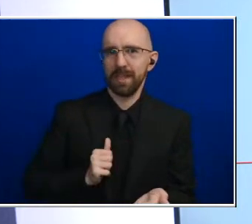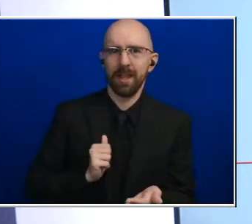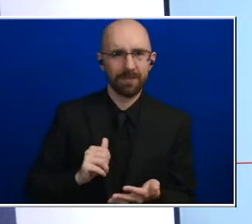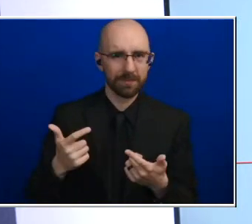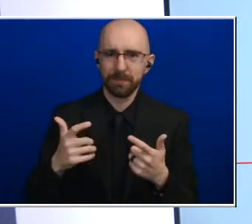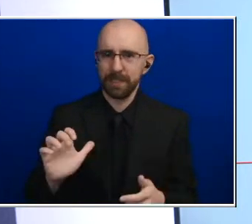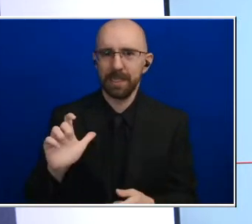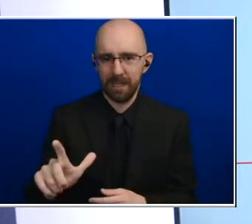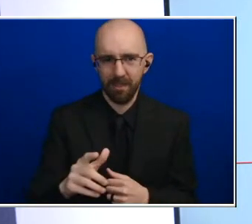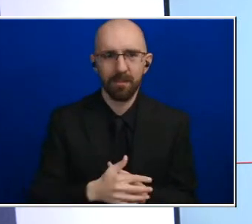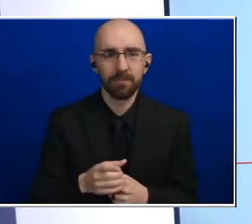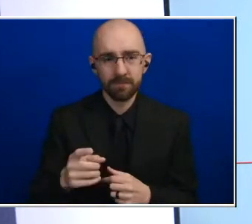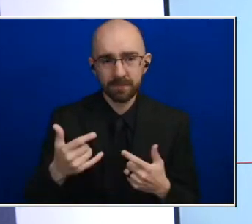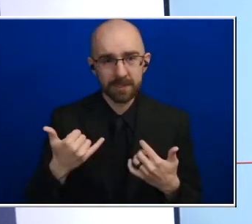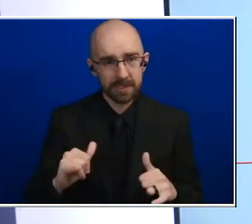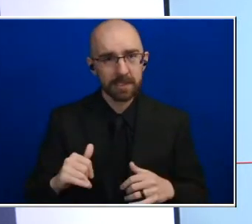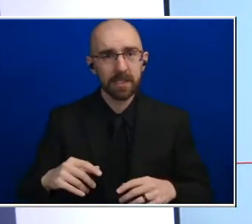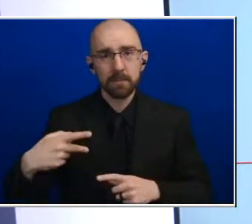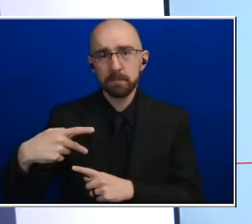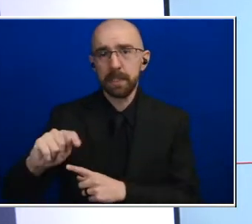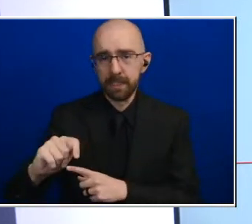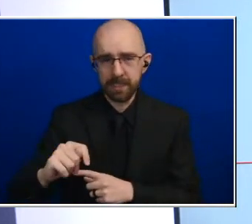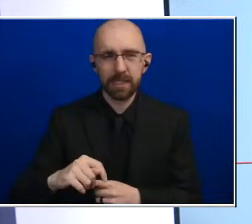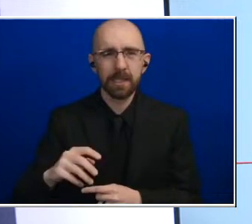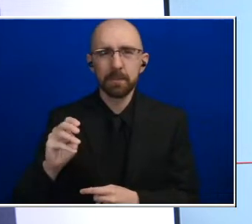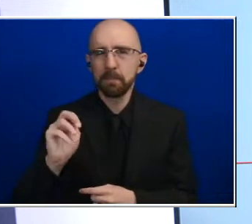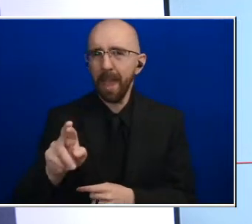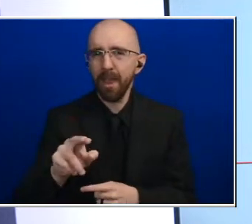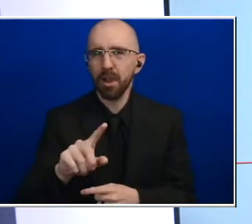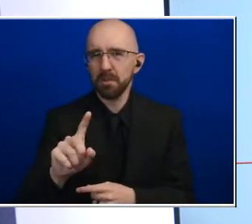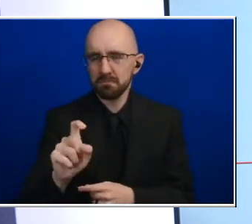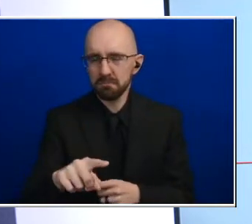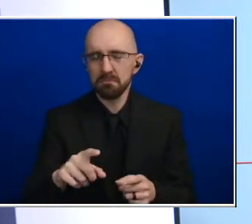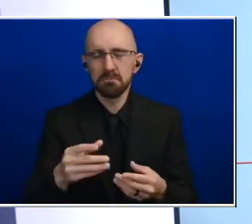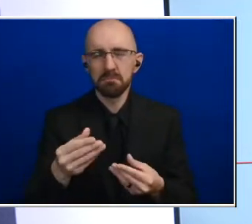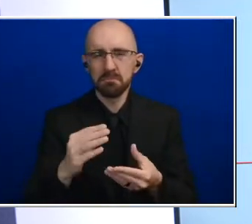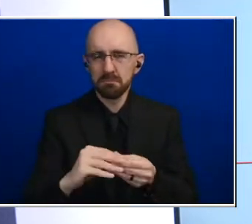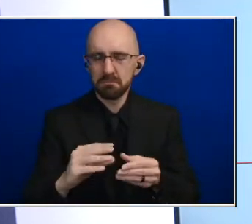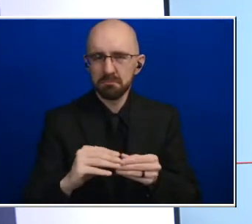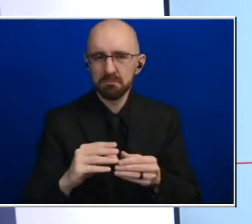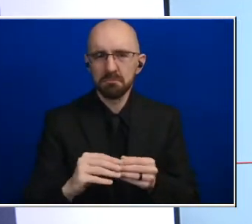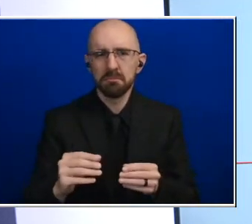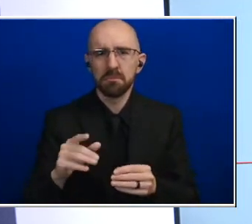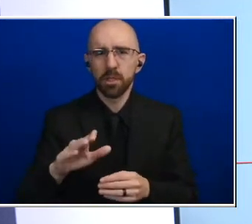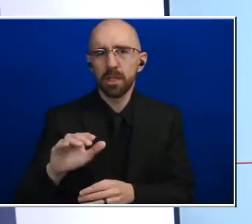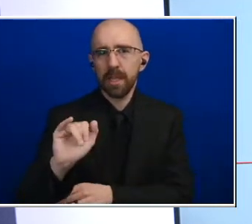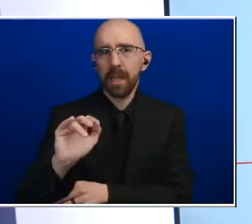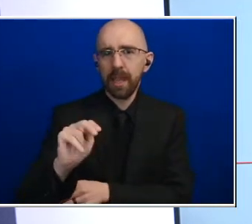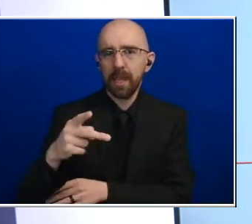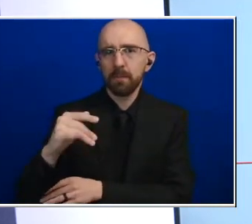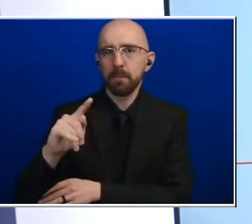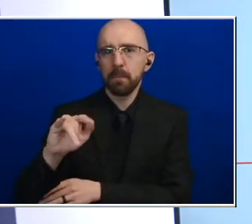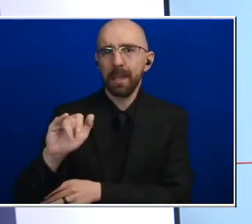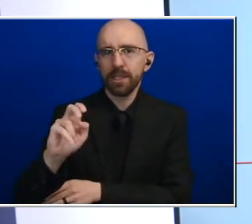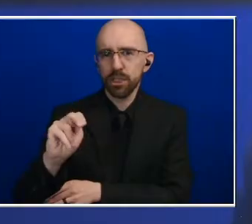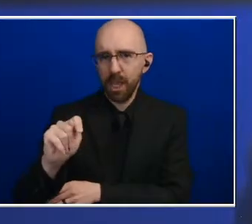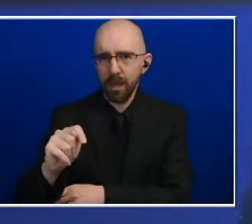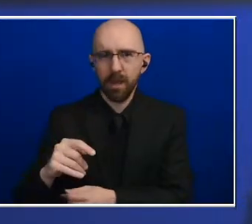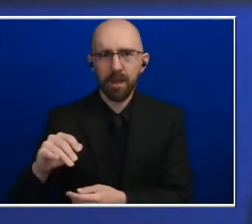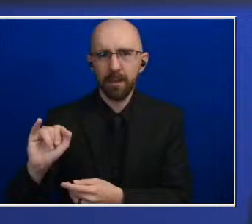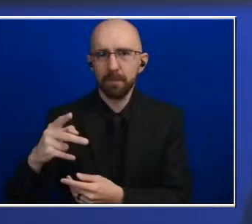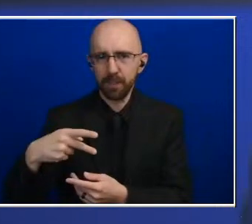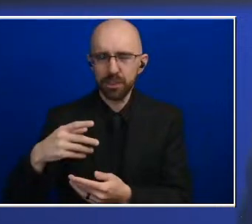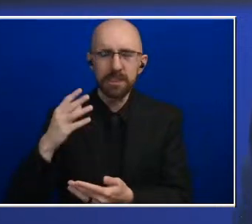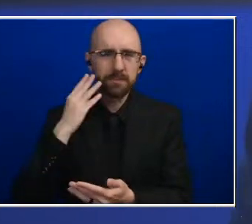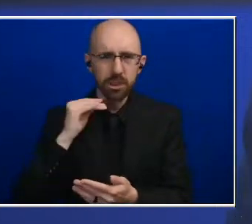doing physical therapy. Now, Mayor Skoo, also tell us a little bit more. What was your inpatient experience like? Well, that was the most